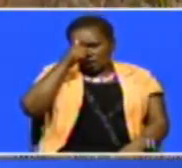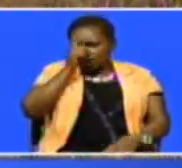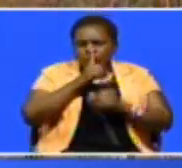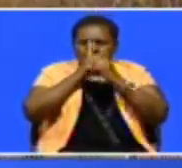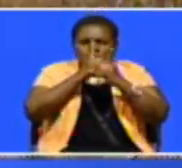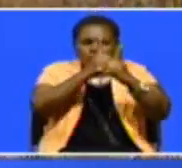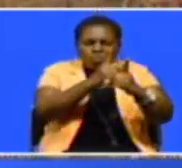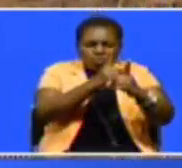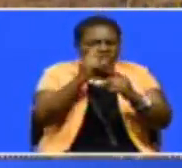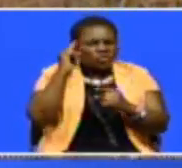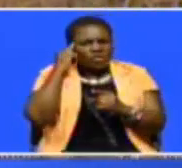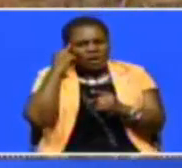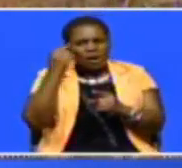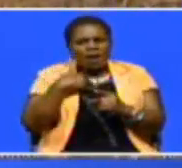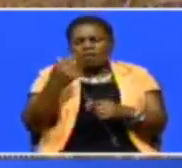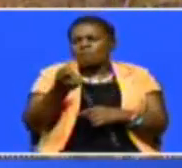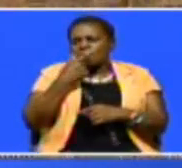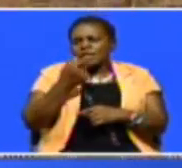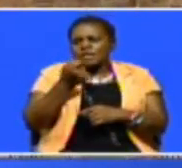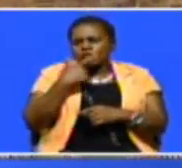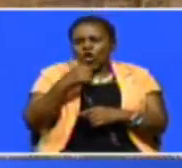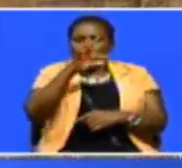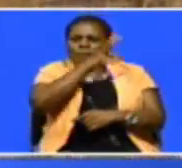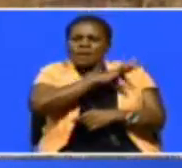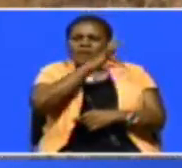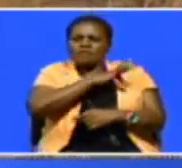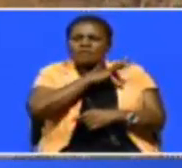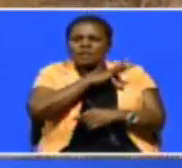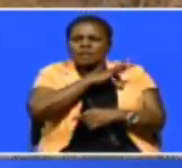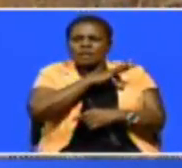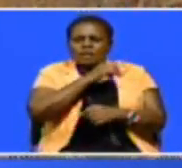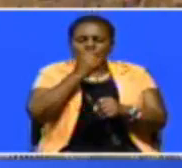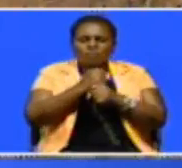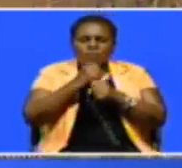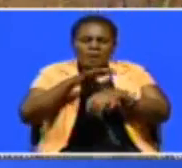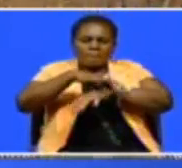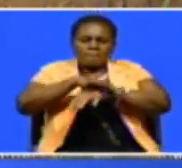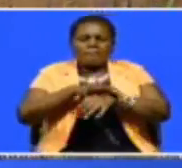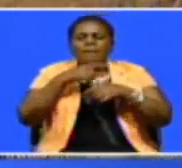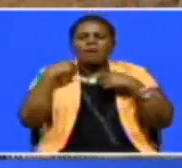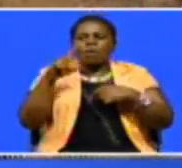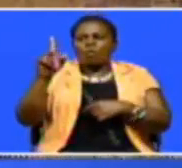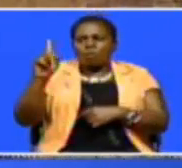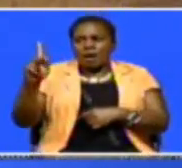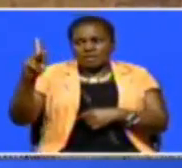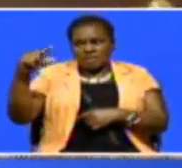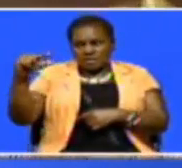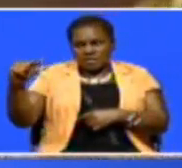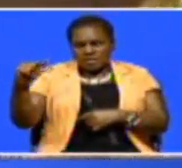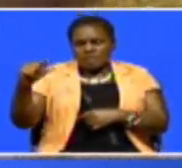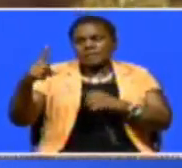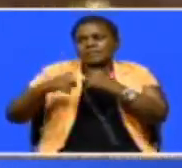falsely considered to have medicinal properties and is used to make ornaments. A kilo of rhino horn can fetch up